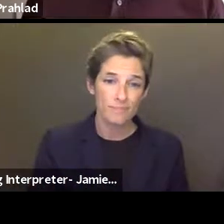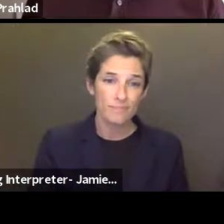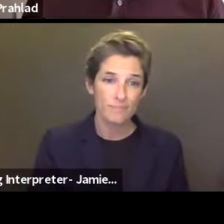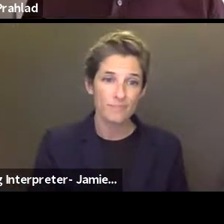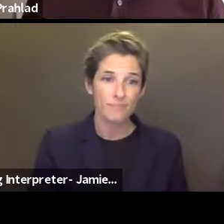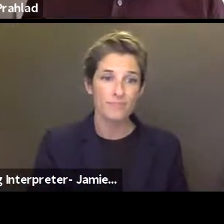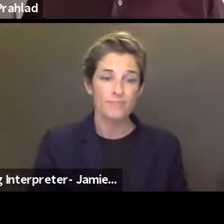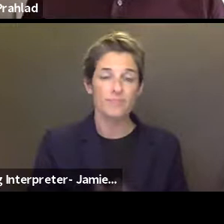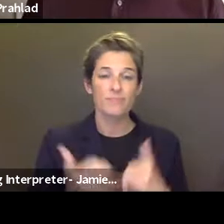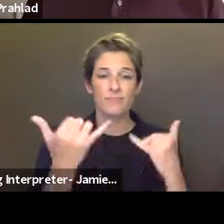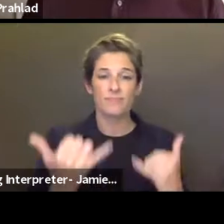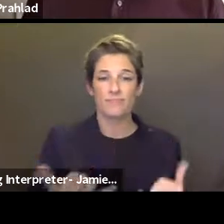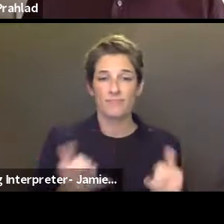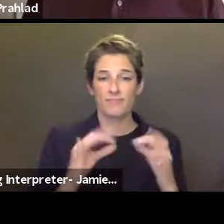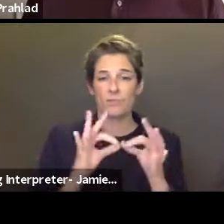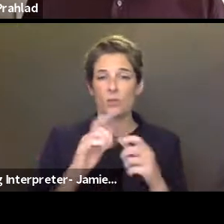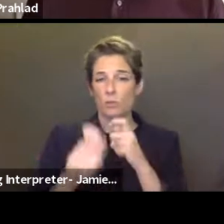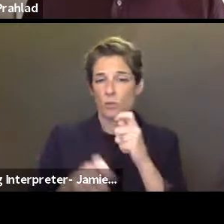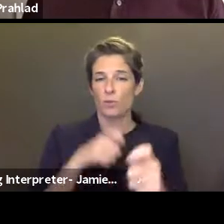Yeah, this is also making me think,